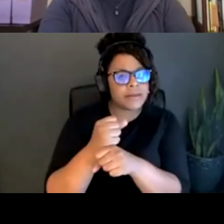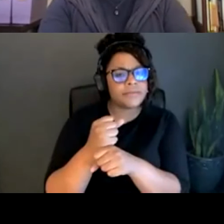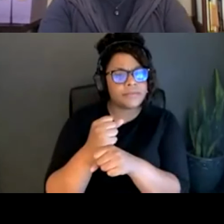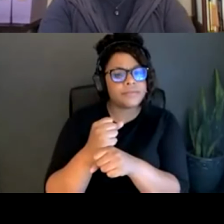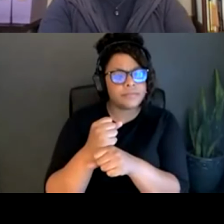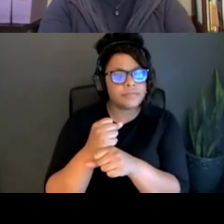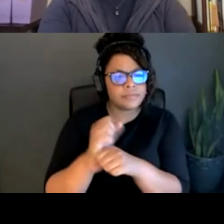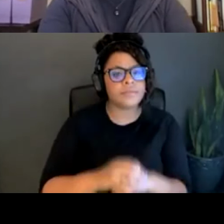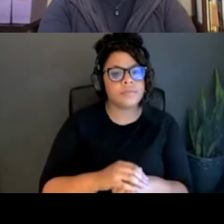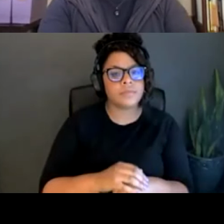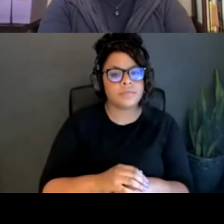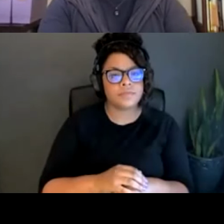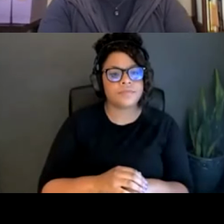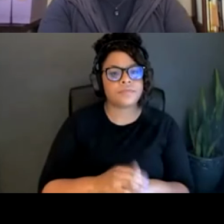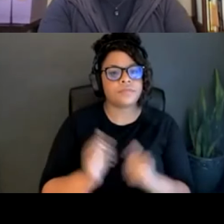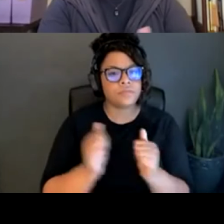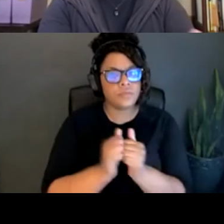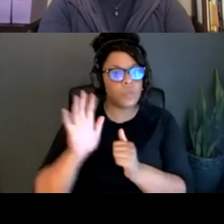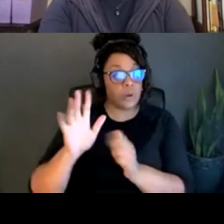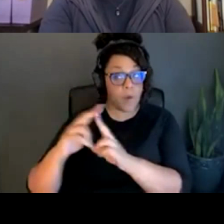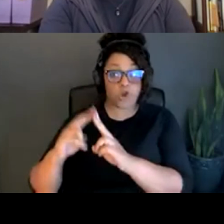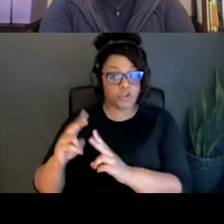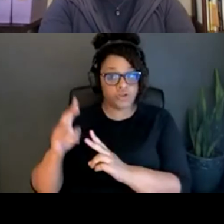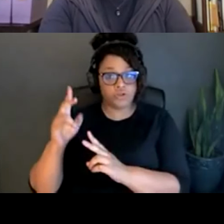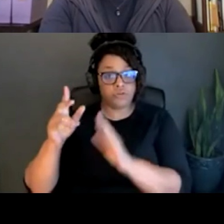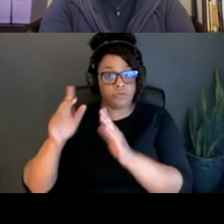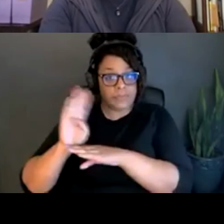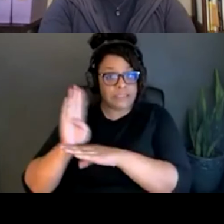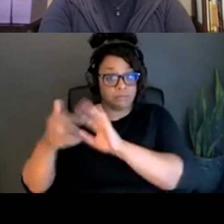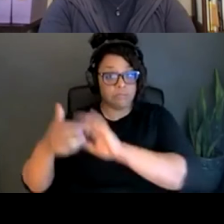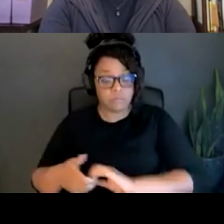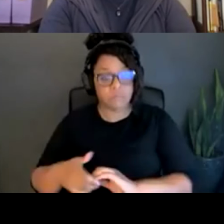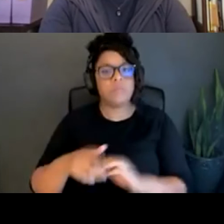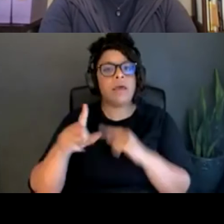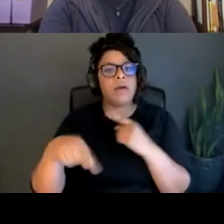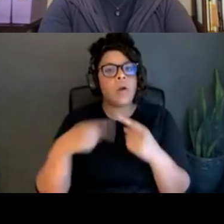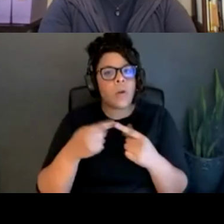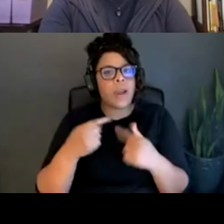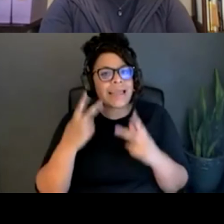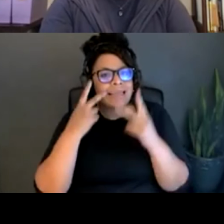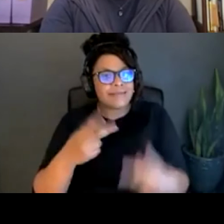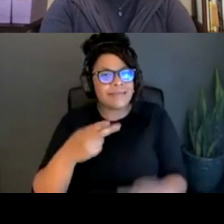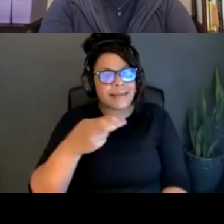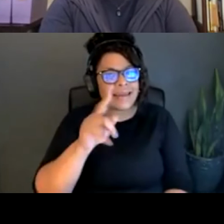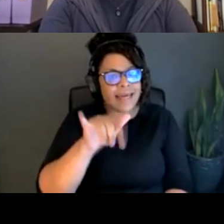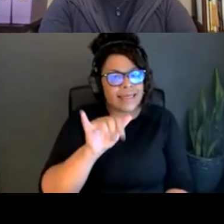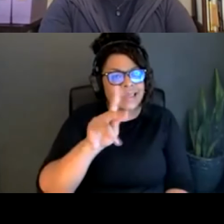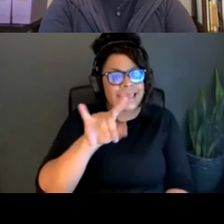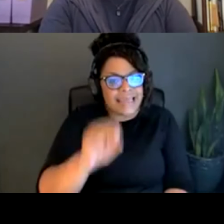many partners, from what I've learned from visiting your Healthi Kids, Common